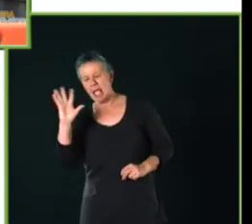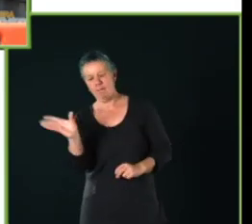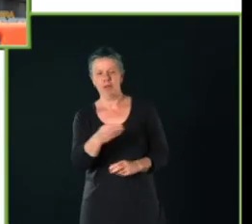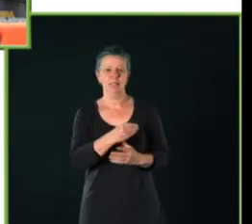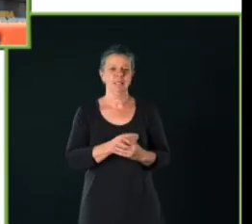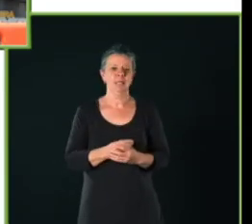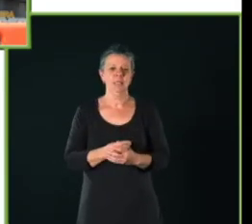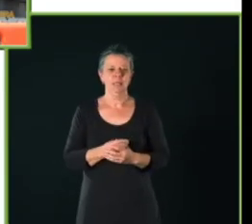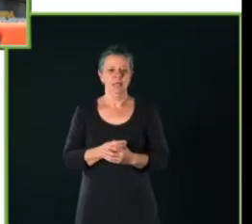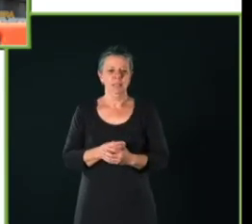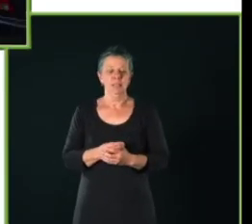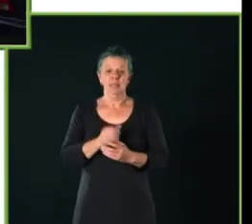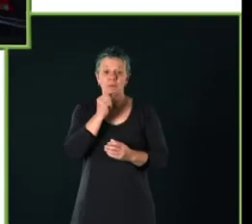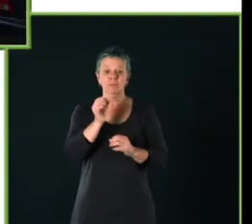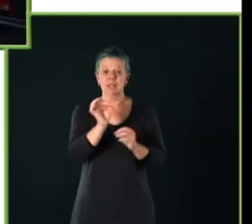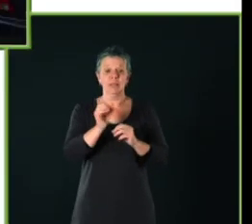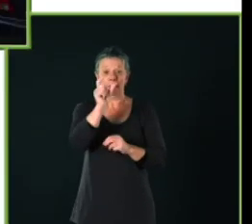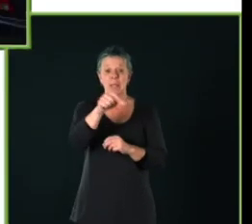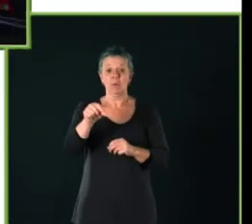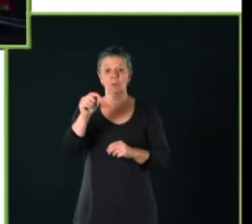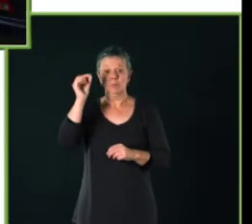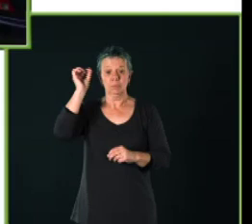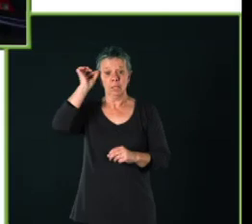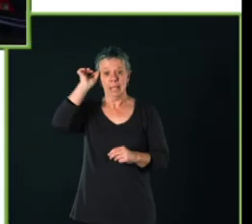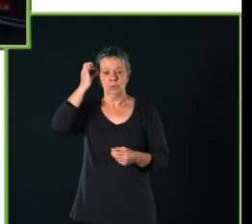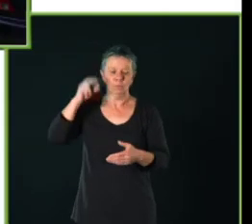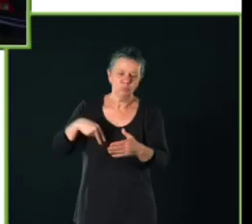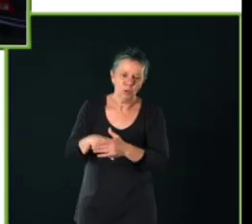Council can't operate without the people. Look at this